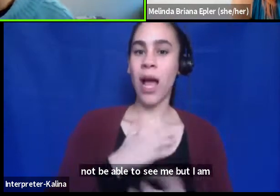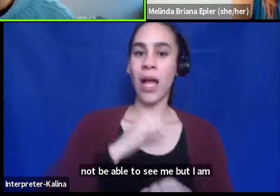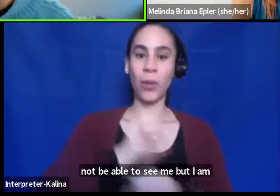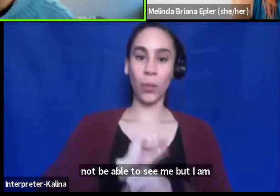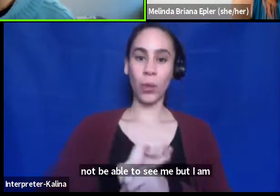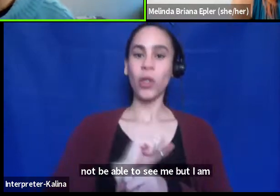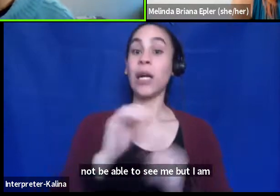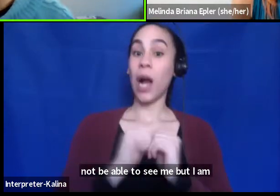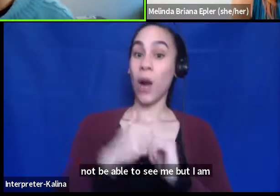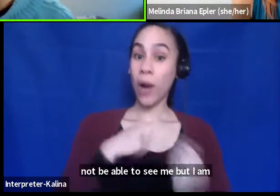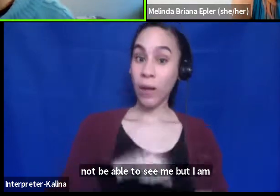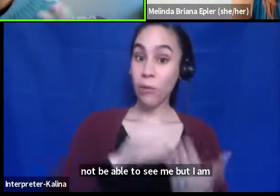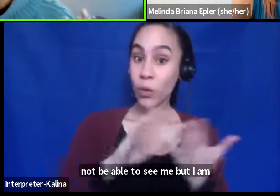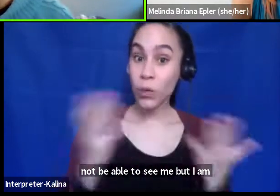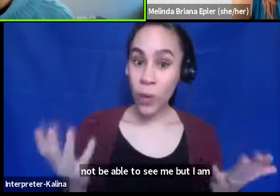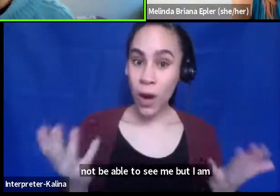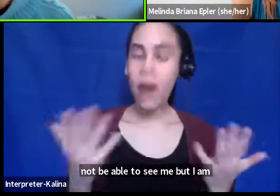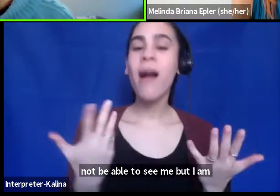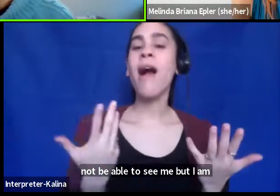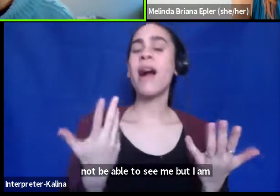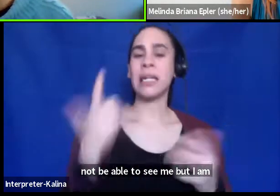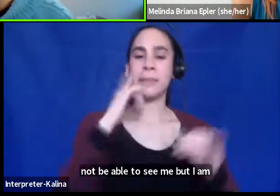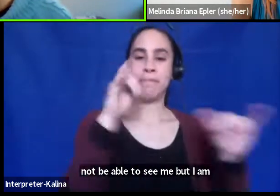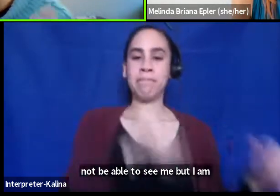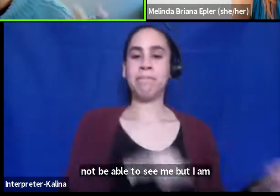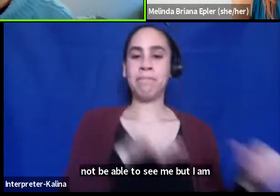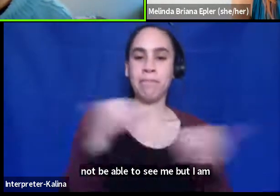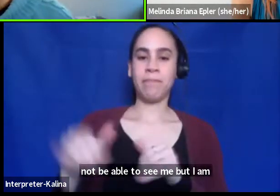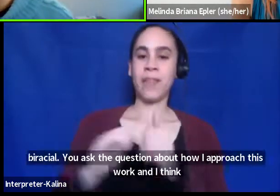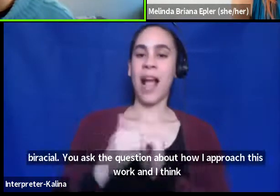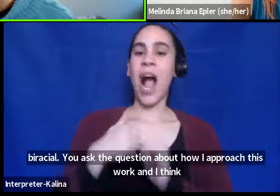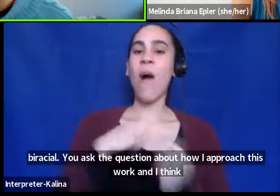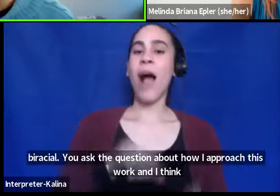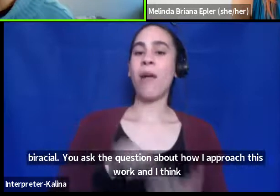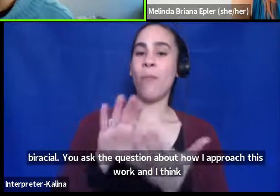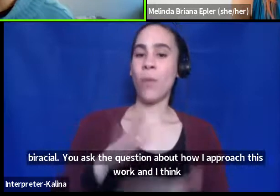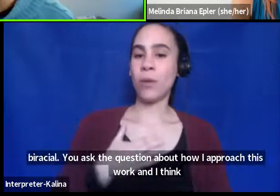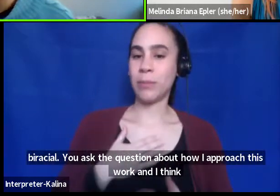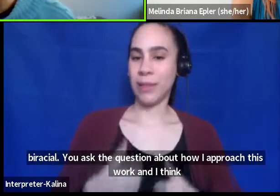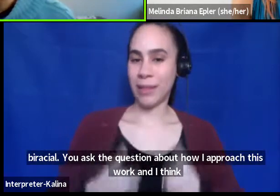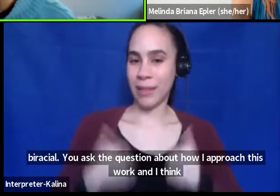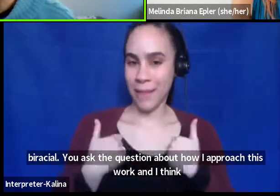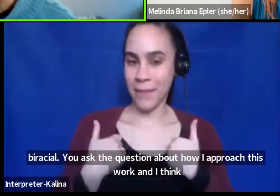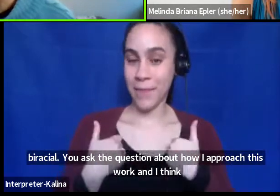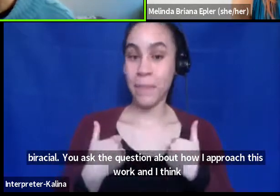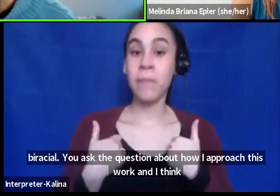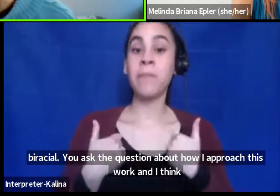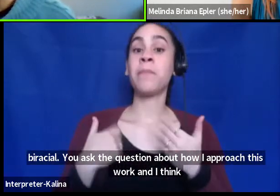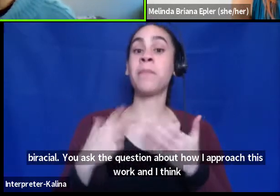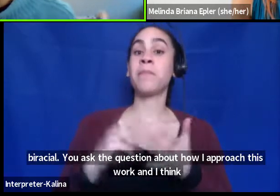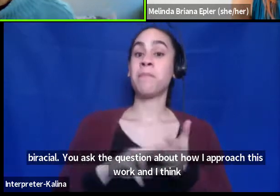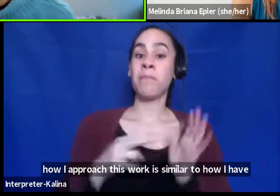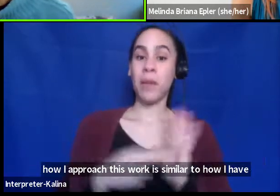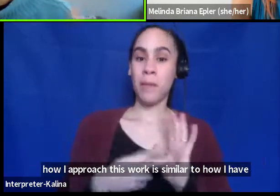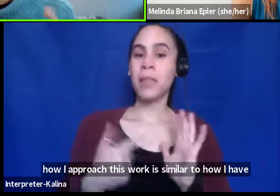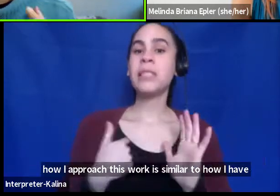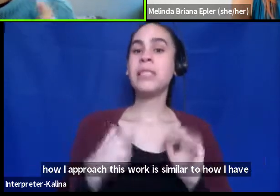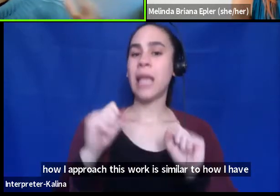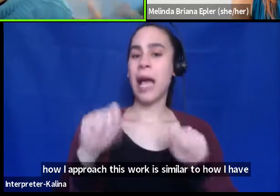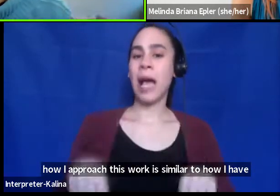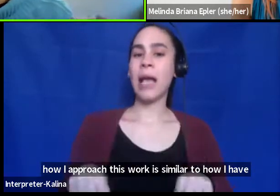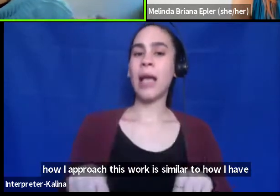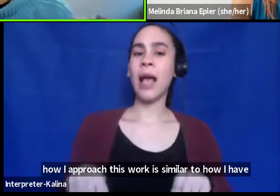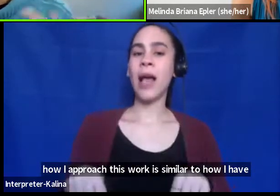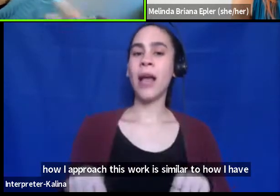I approach this work is very similar to how I've always approached my life, which is that I've sort of been able to hold